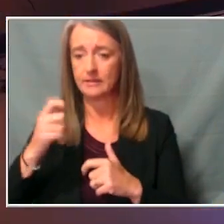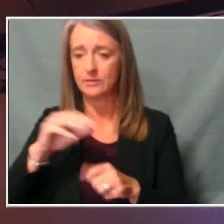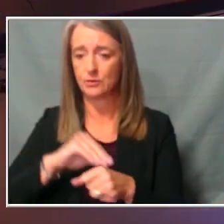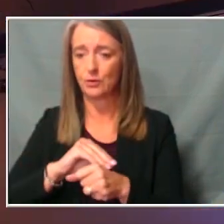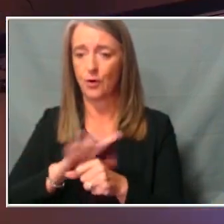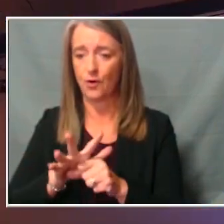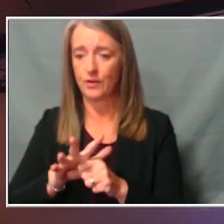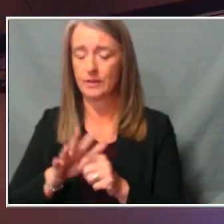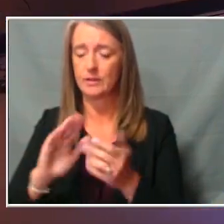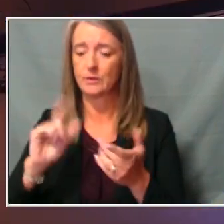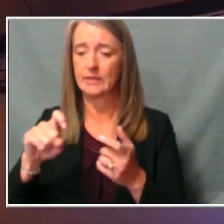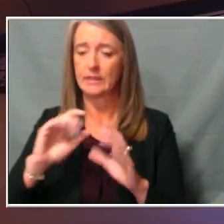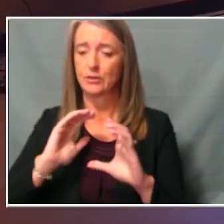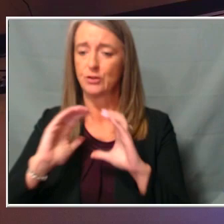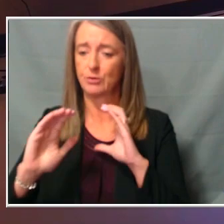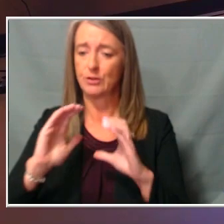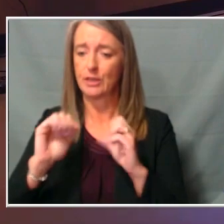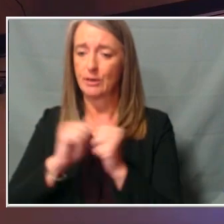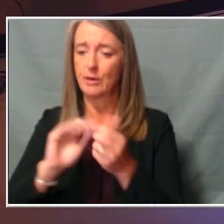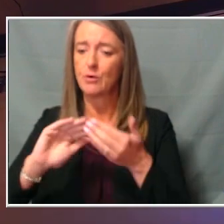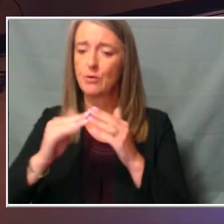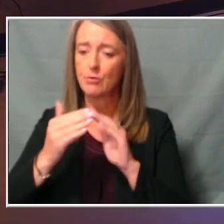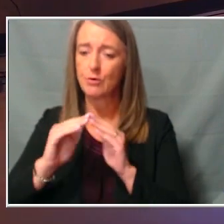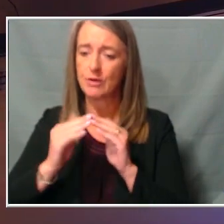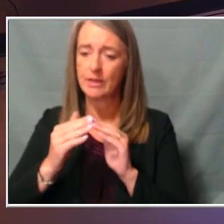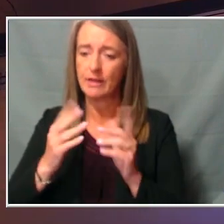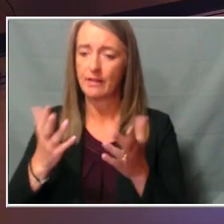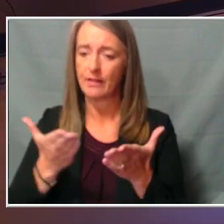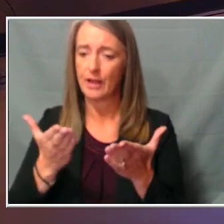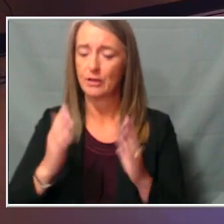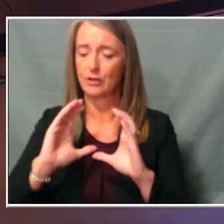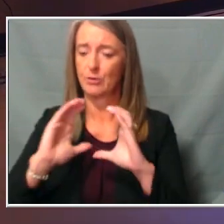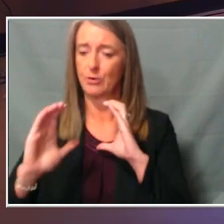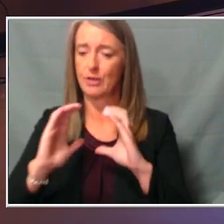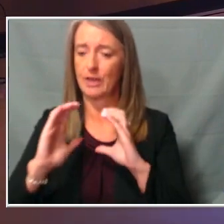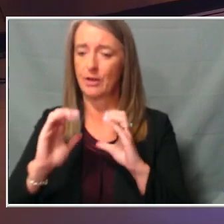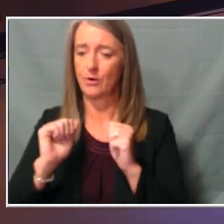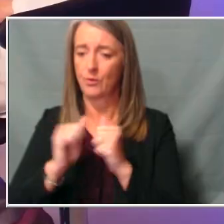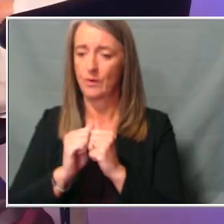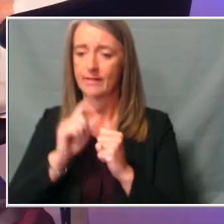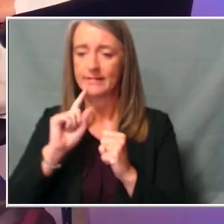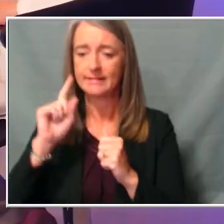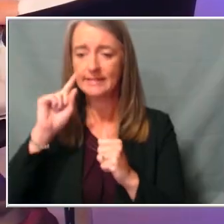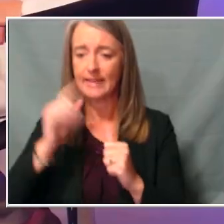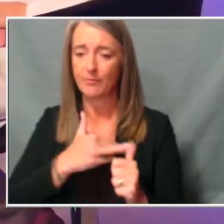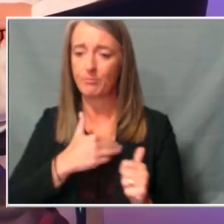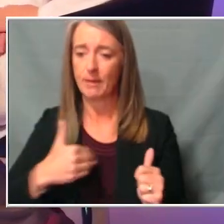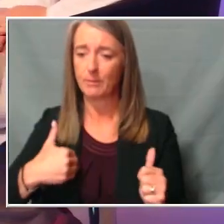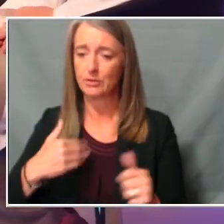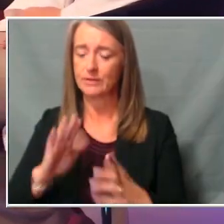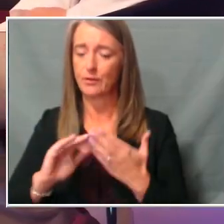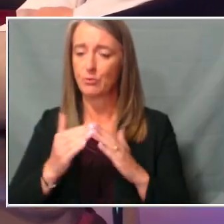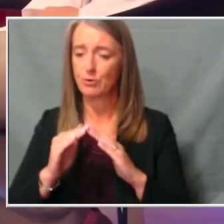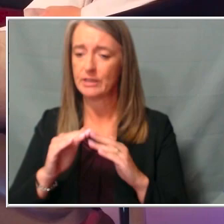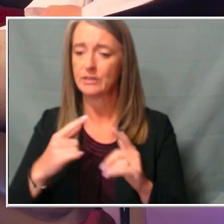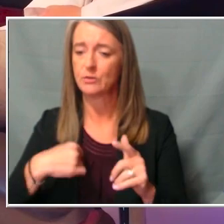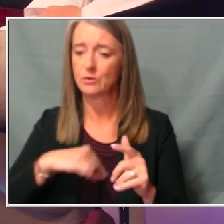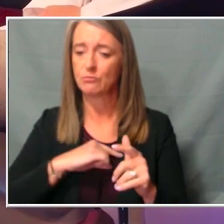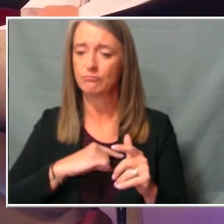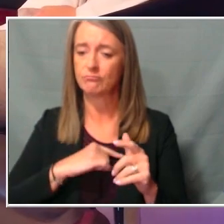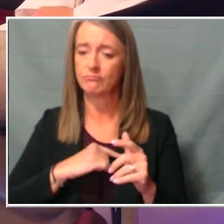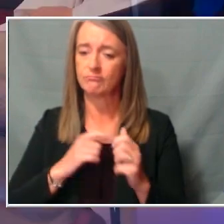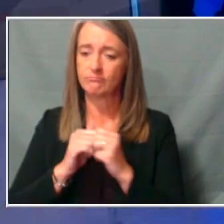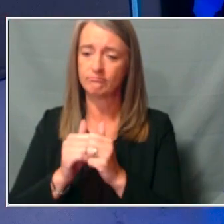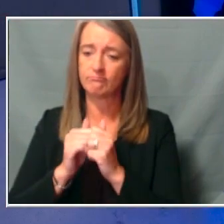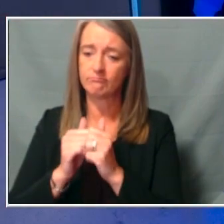needed to communicate with the community, and you were there to communicate with the deaf members of our community. So we've been there with you this